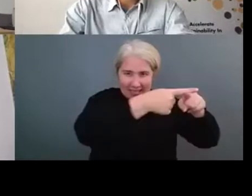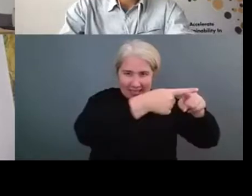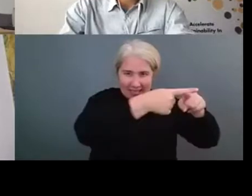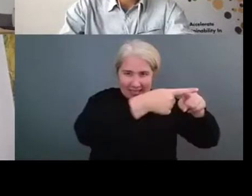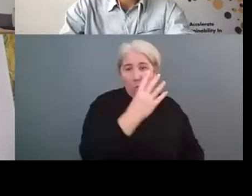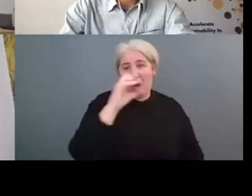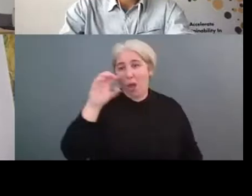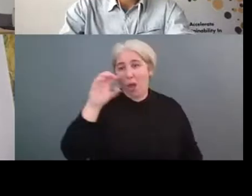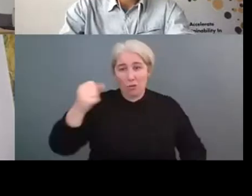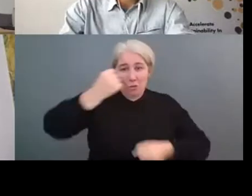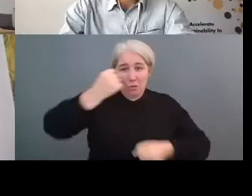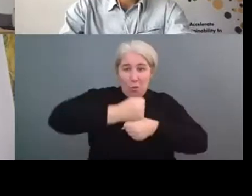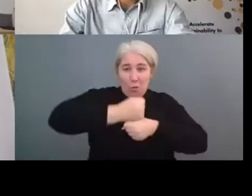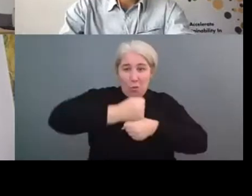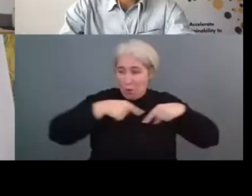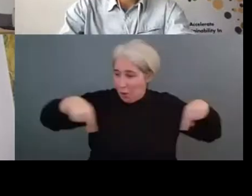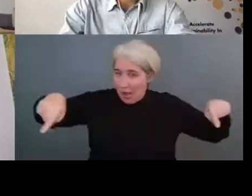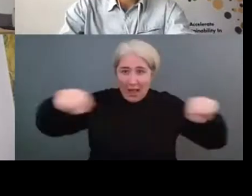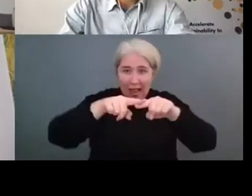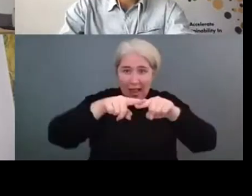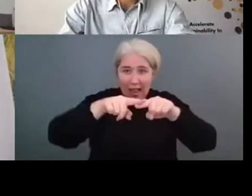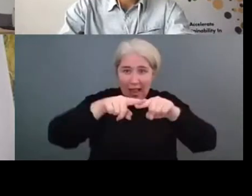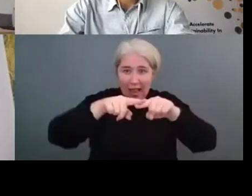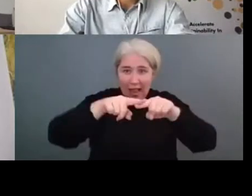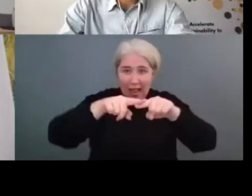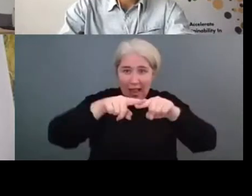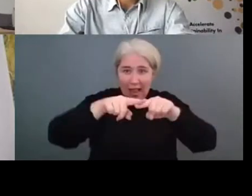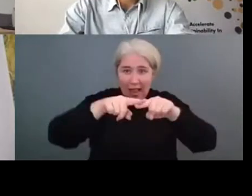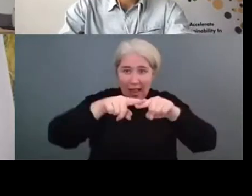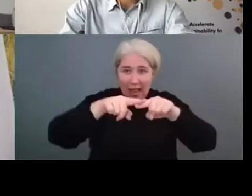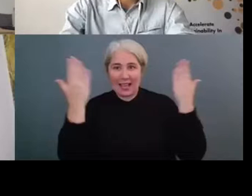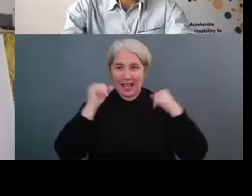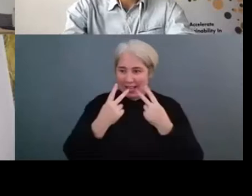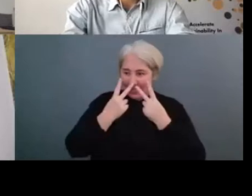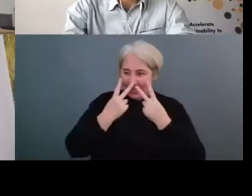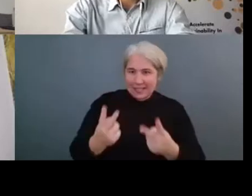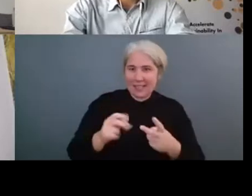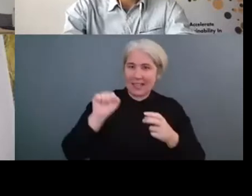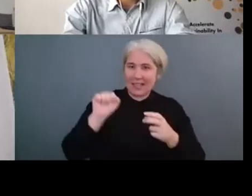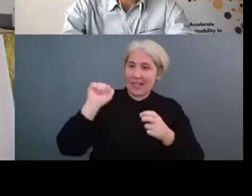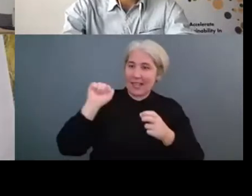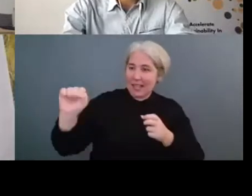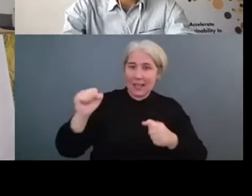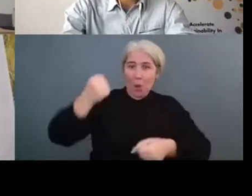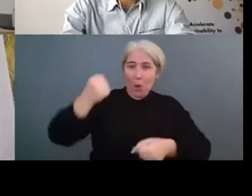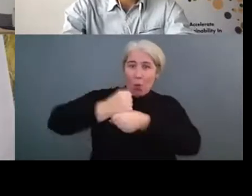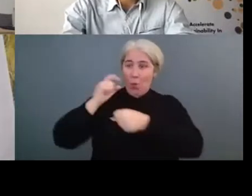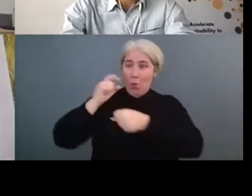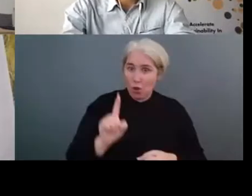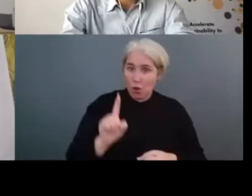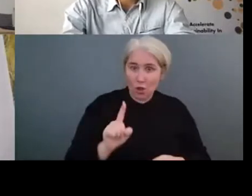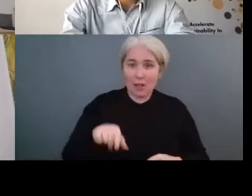basis, they can evaluate their personal and professional impact.